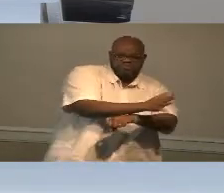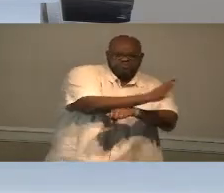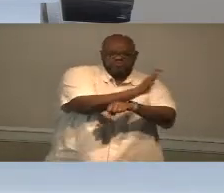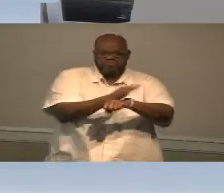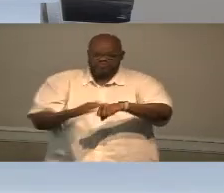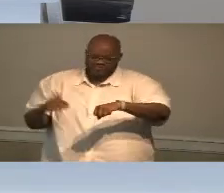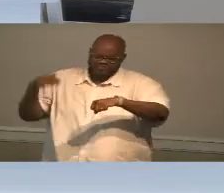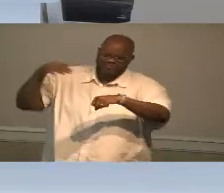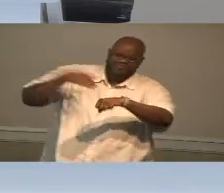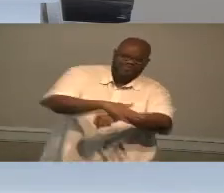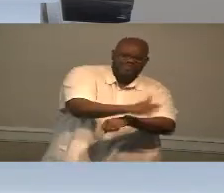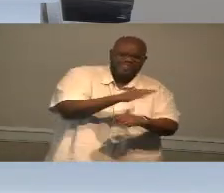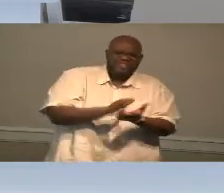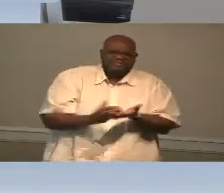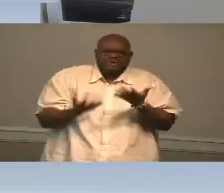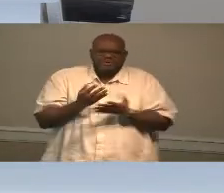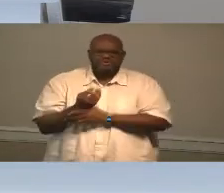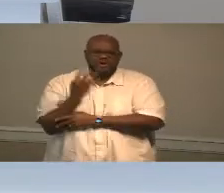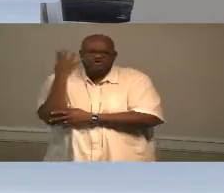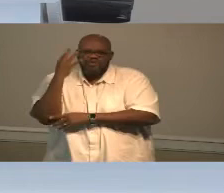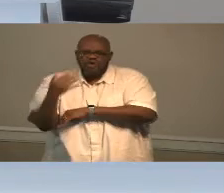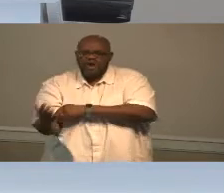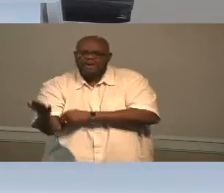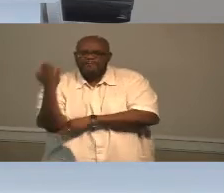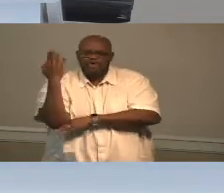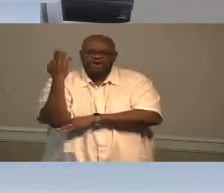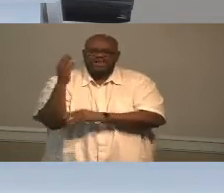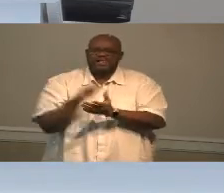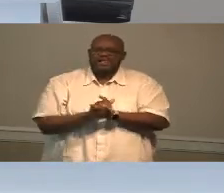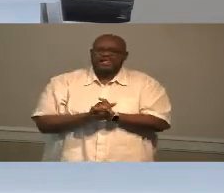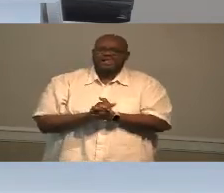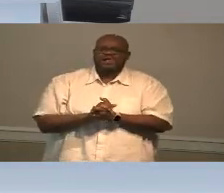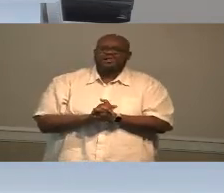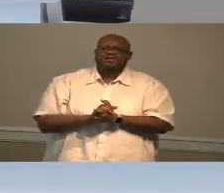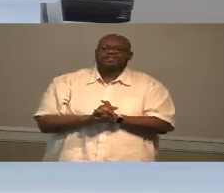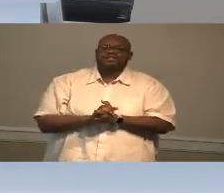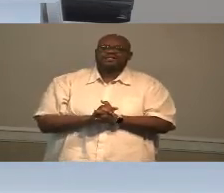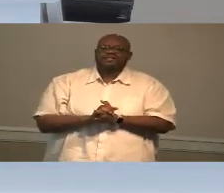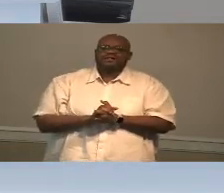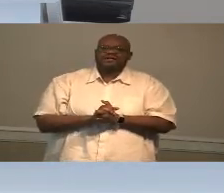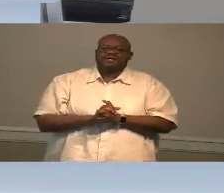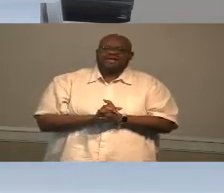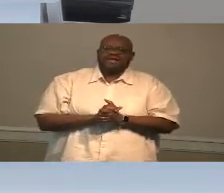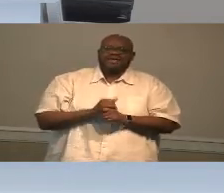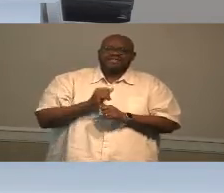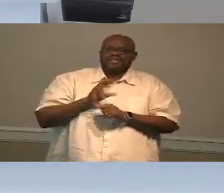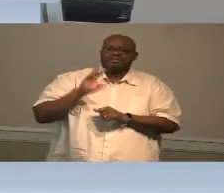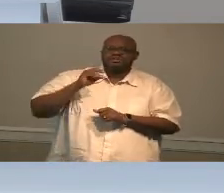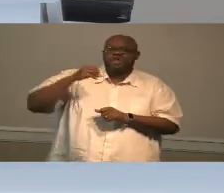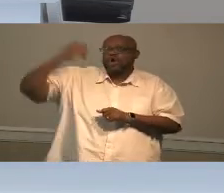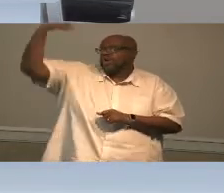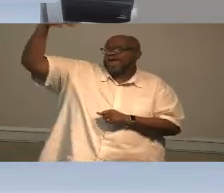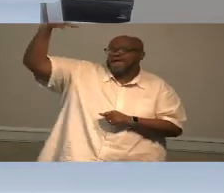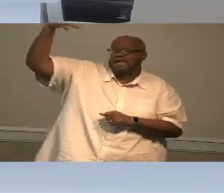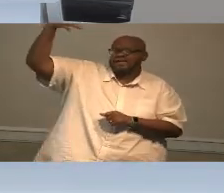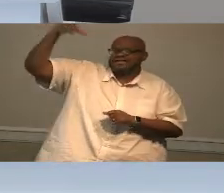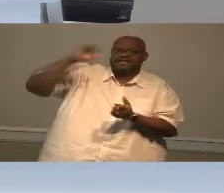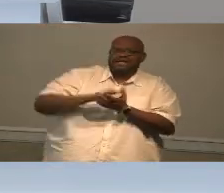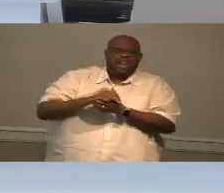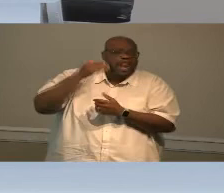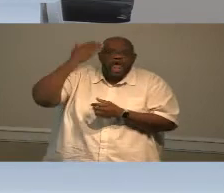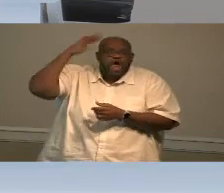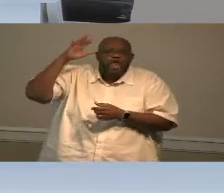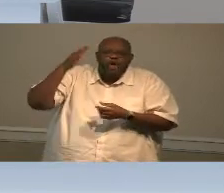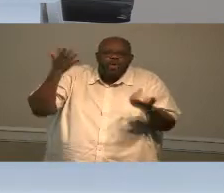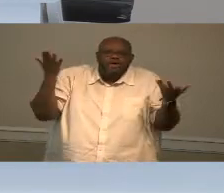It's about 4 o'clock in the morning, and there they are, dark. There they are, uncertain, unsure,